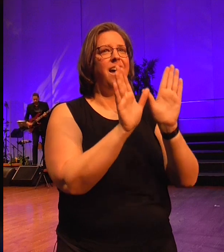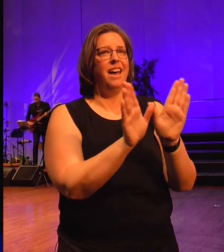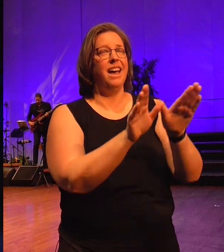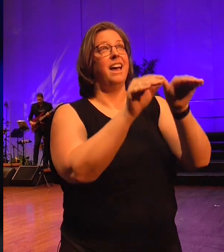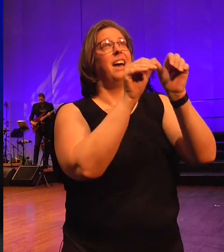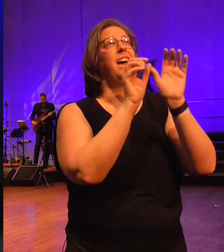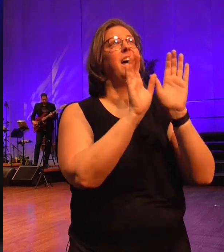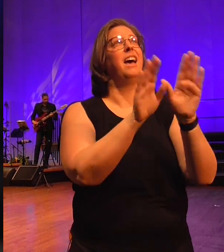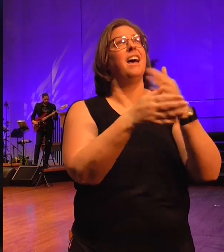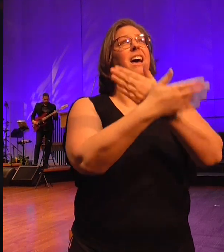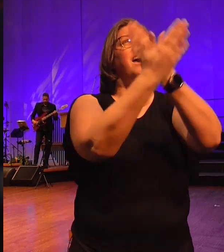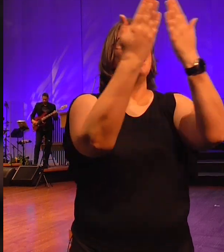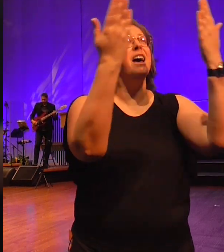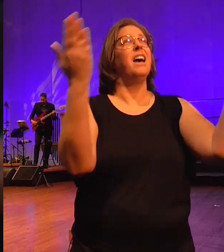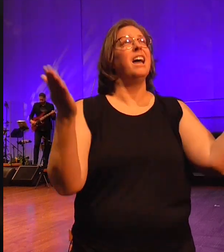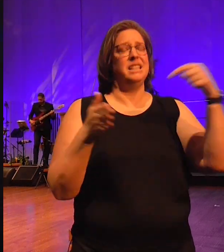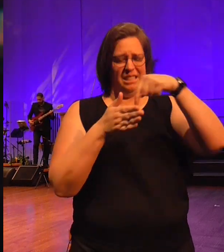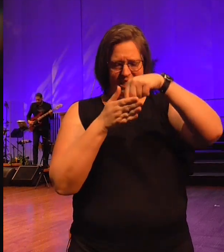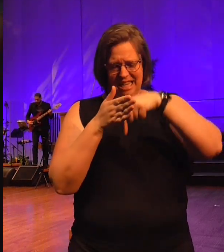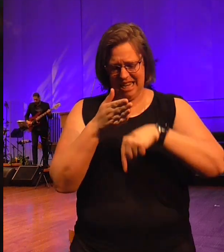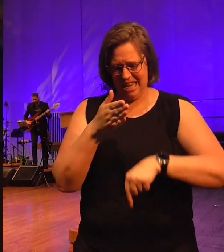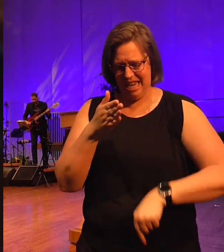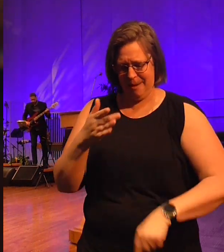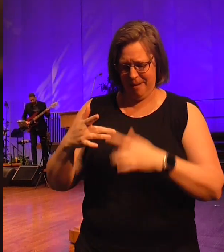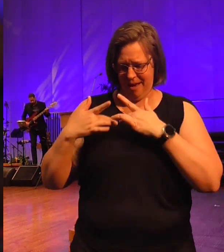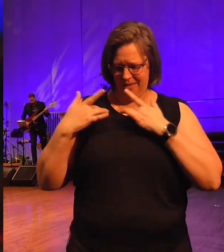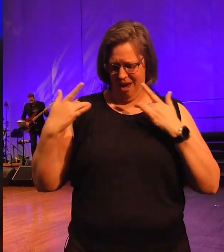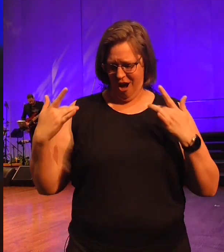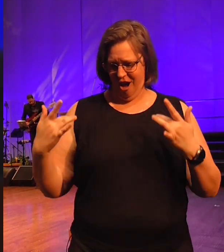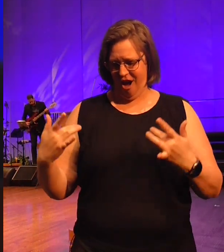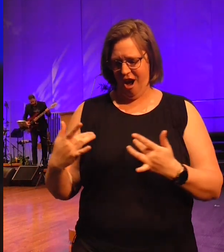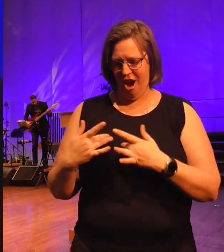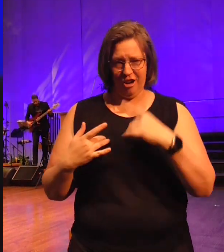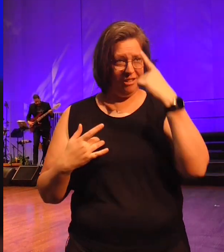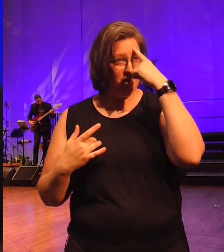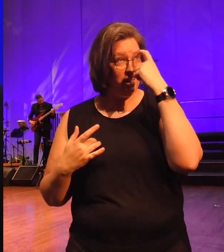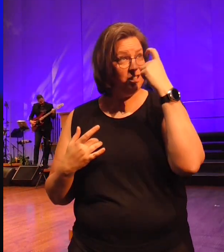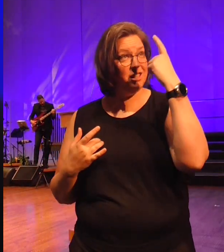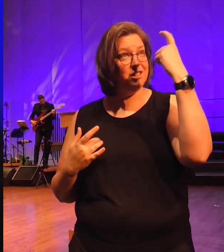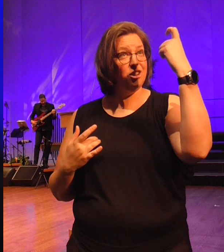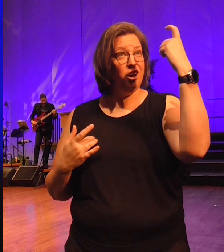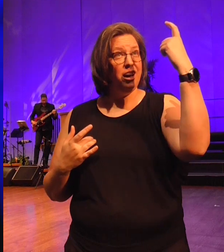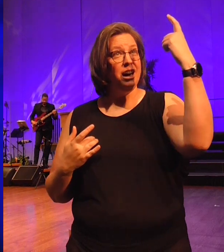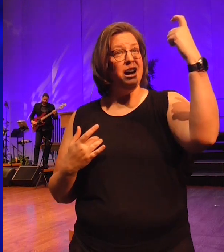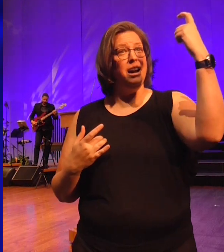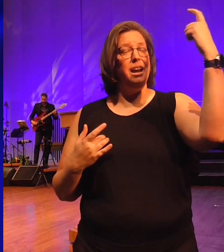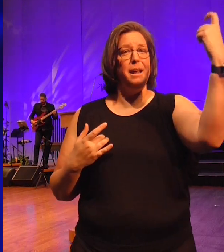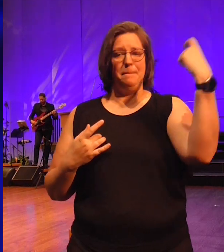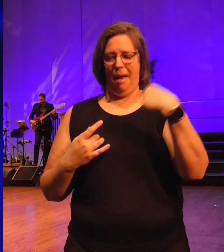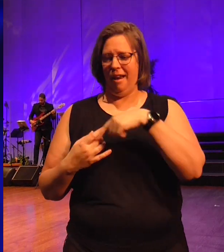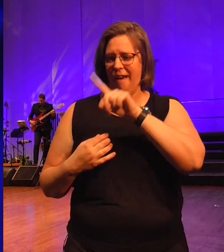fly. Deep in my heart, there's a trembling question.